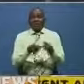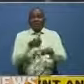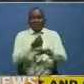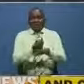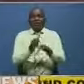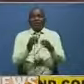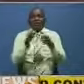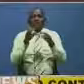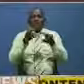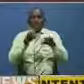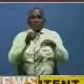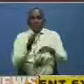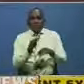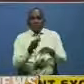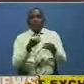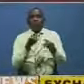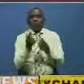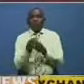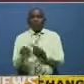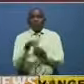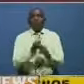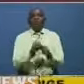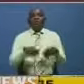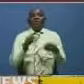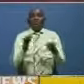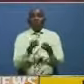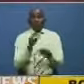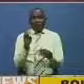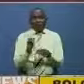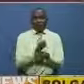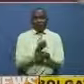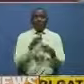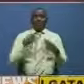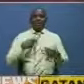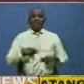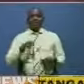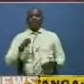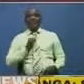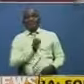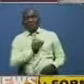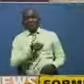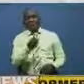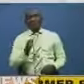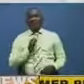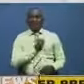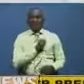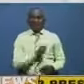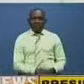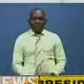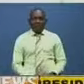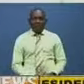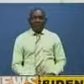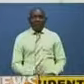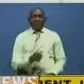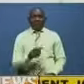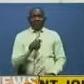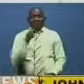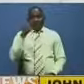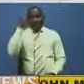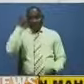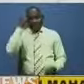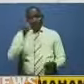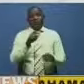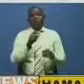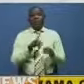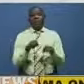local community in order to create employment for health workers and ancillary staff. A consortium comprising